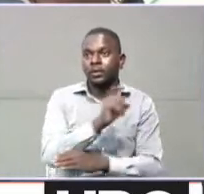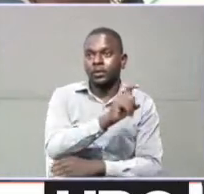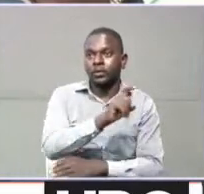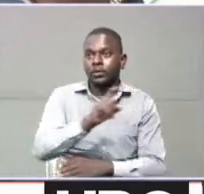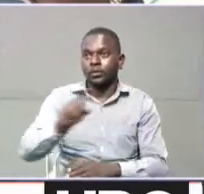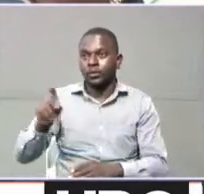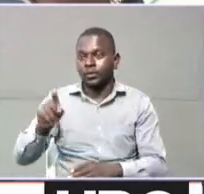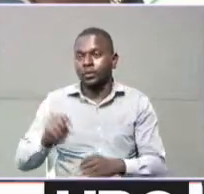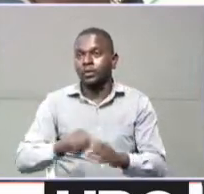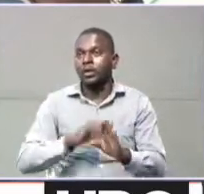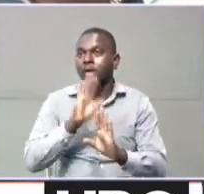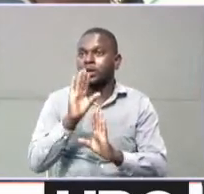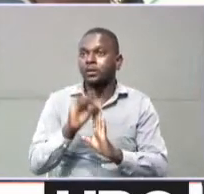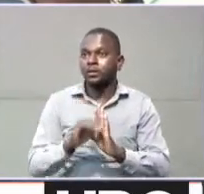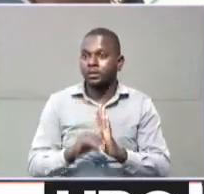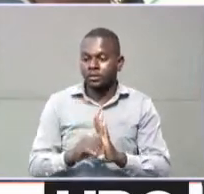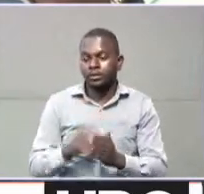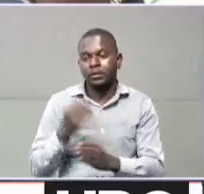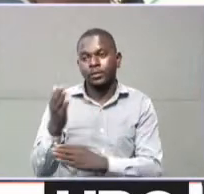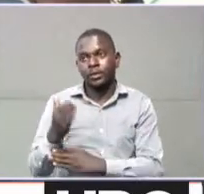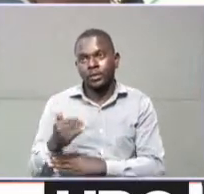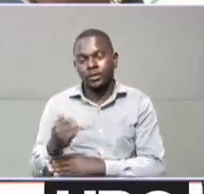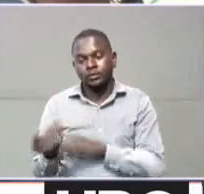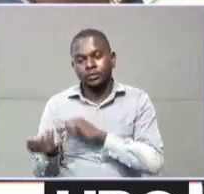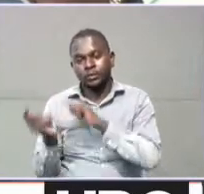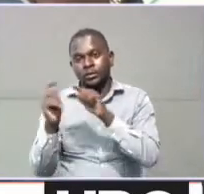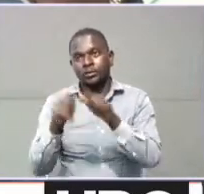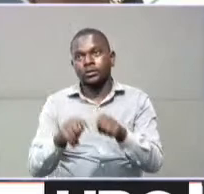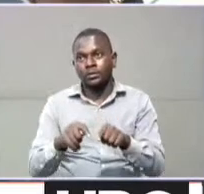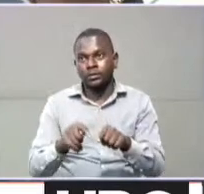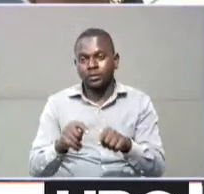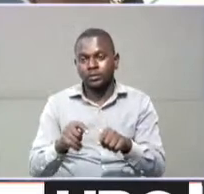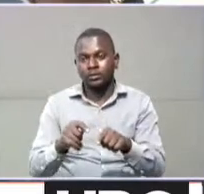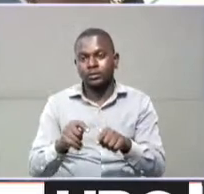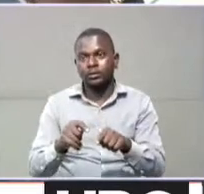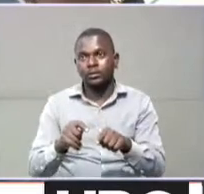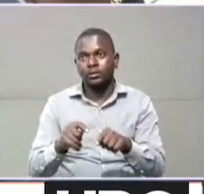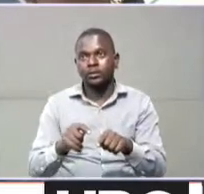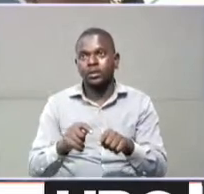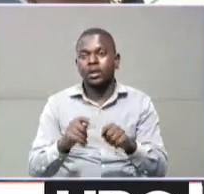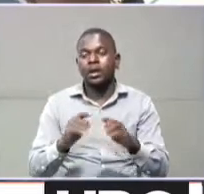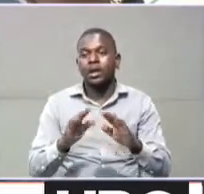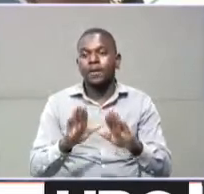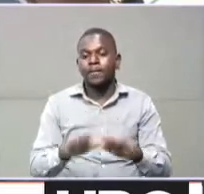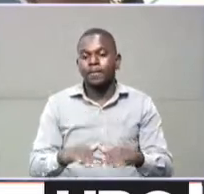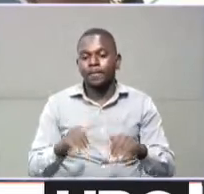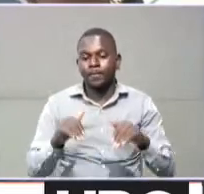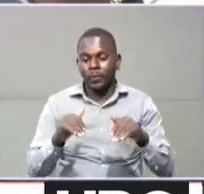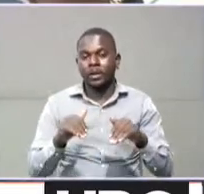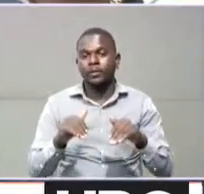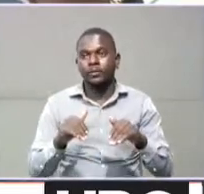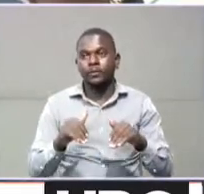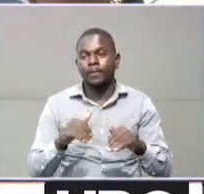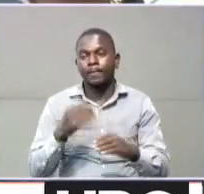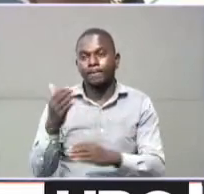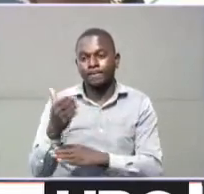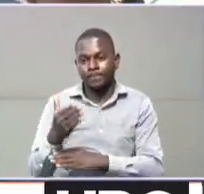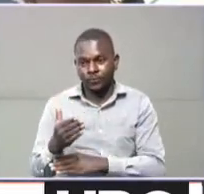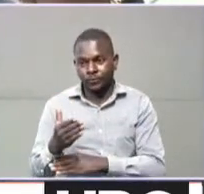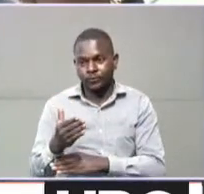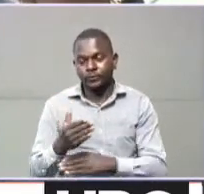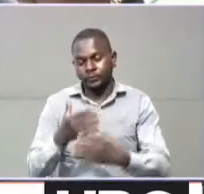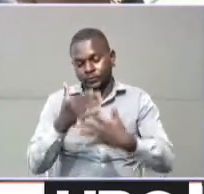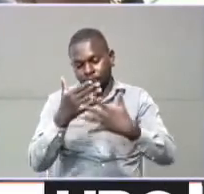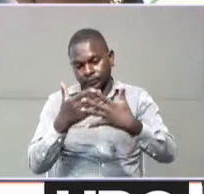shadow of ministers attendance at the seating of the house ministry